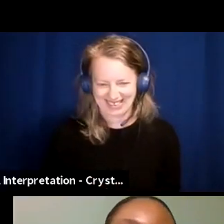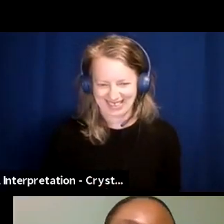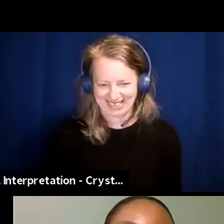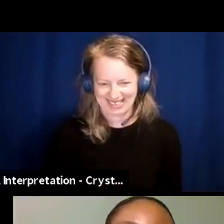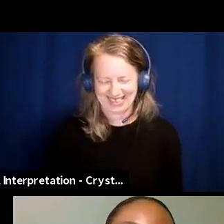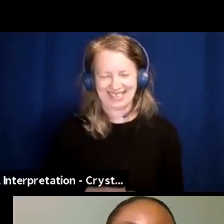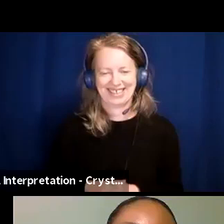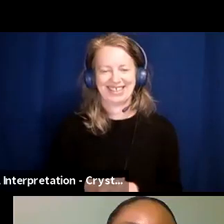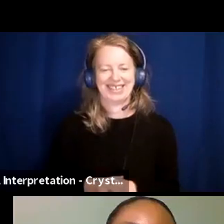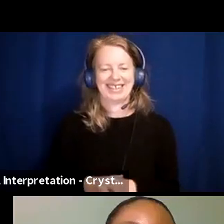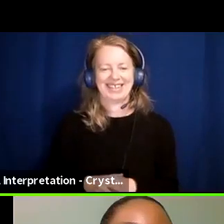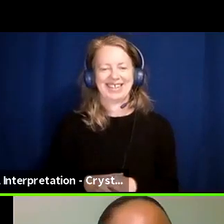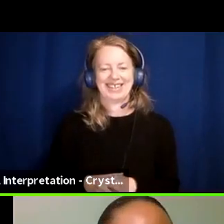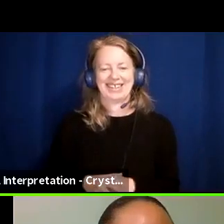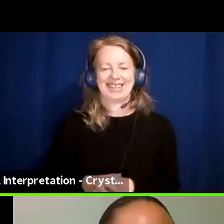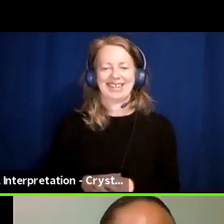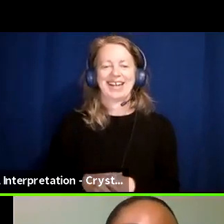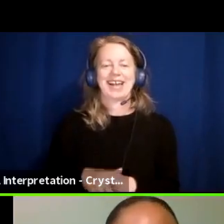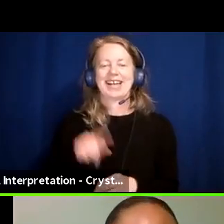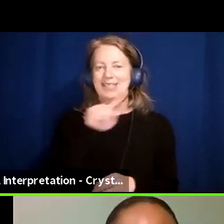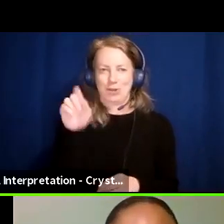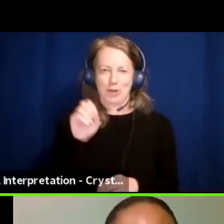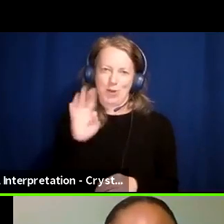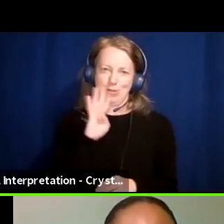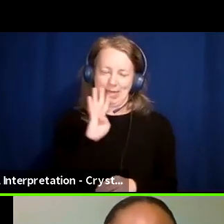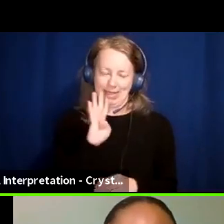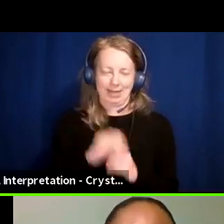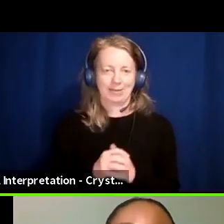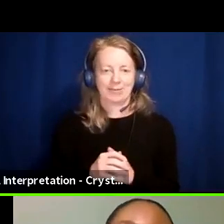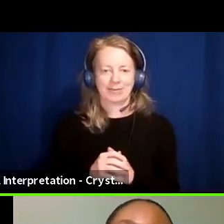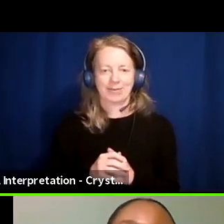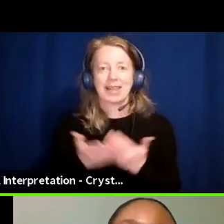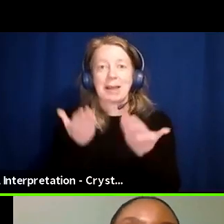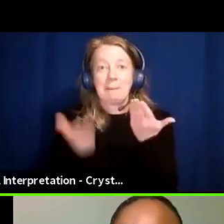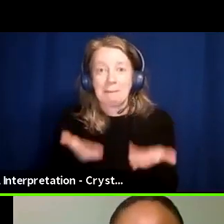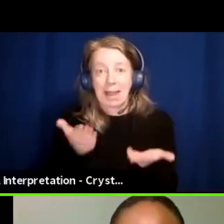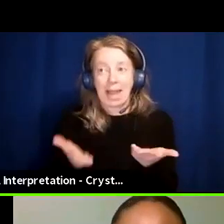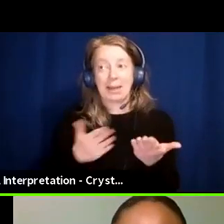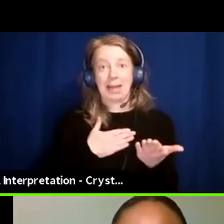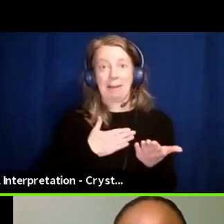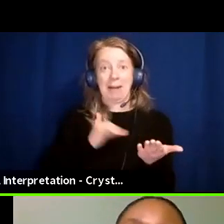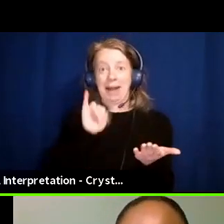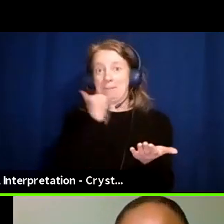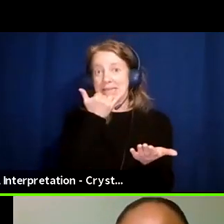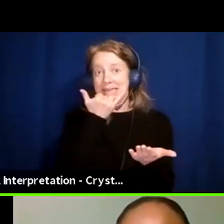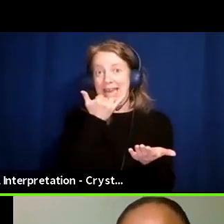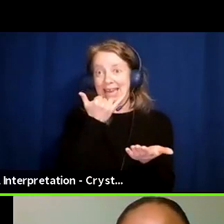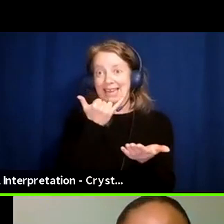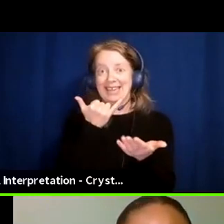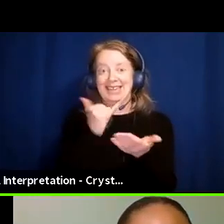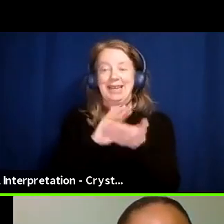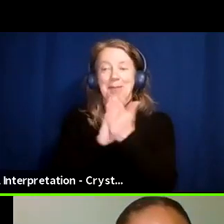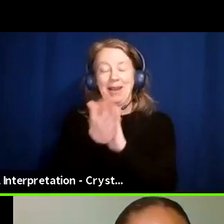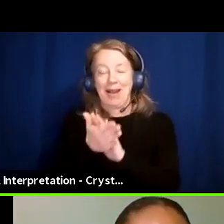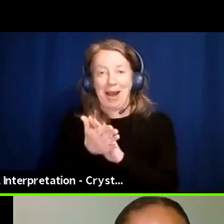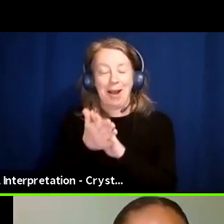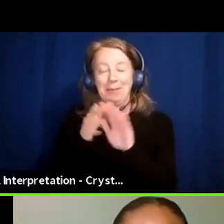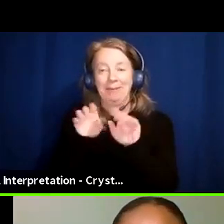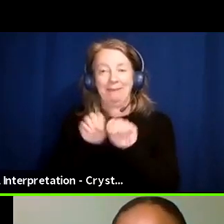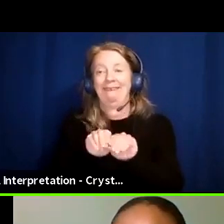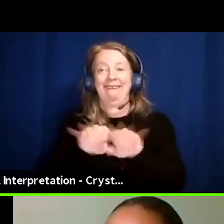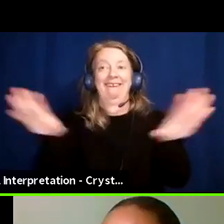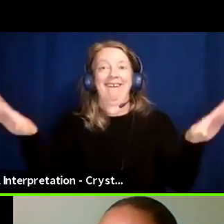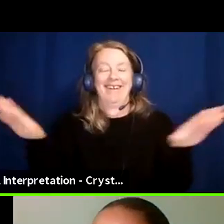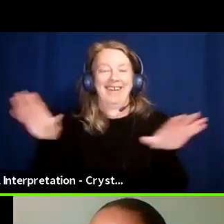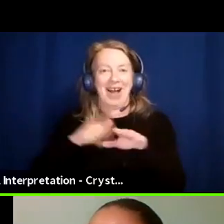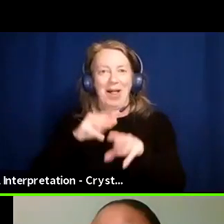So this may just become a viral video, and that would be a good thing. But we do want the viral component